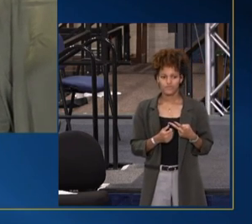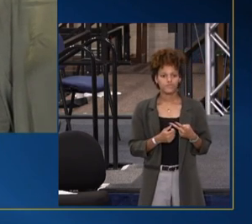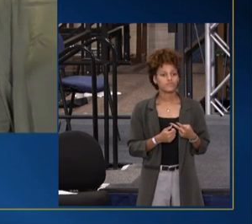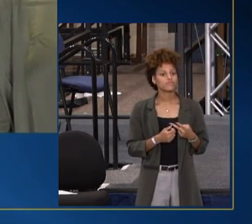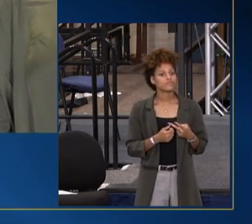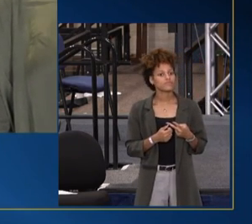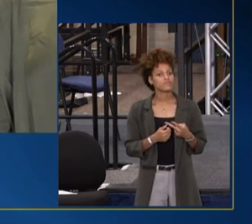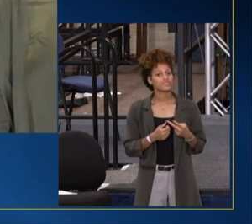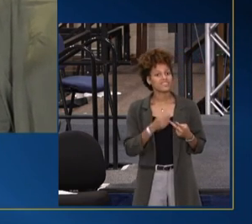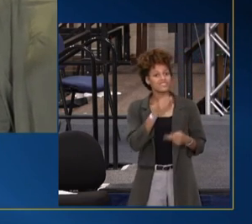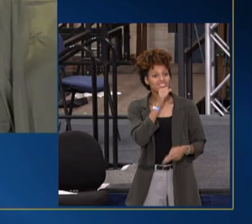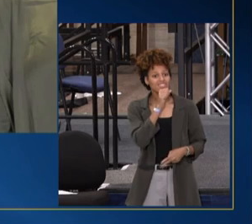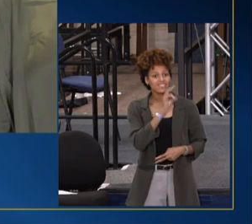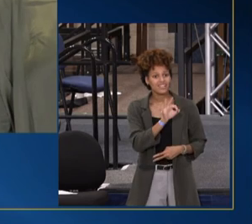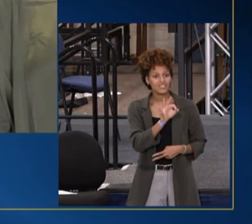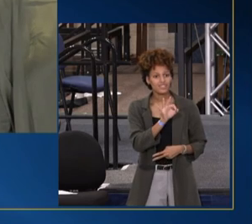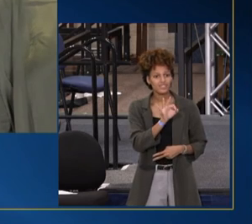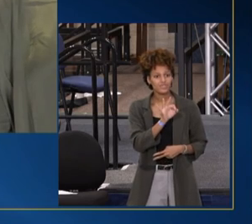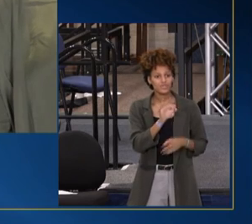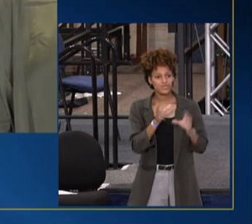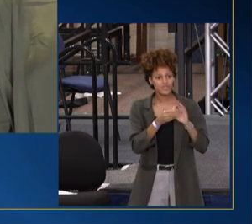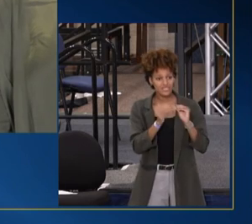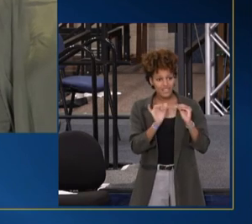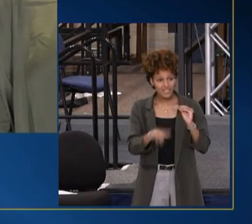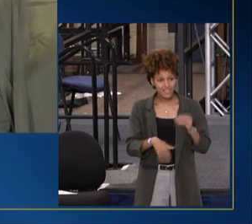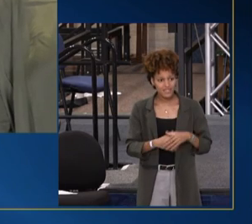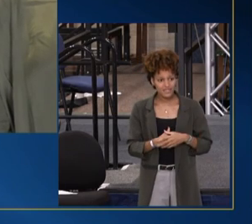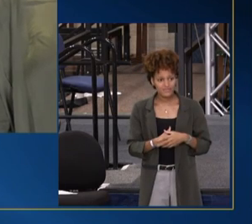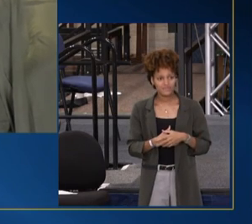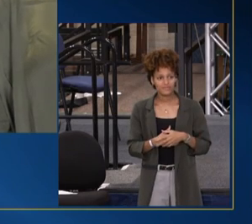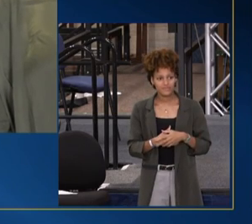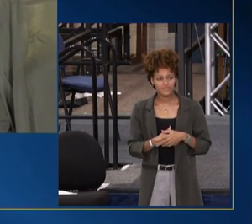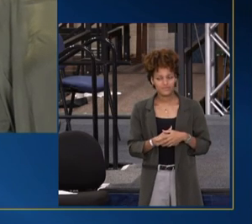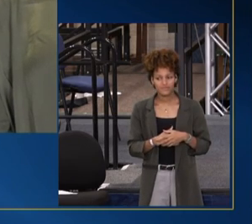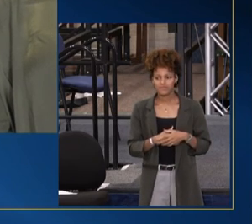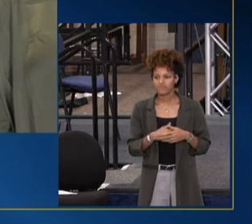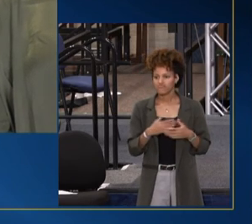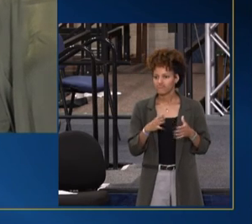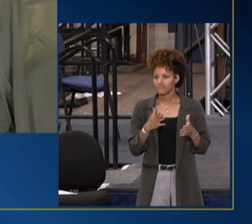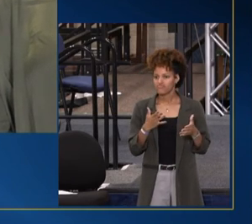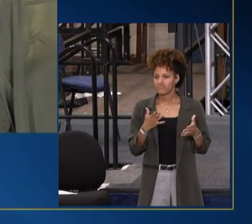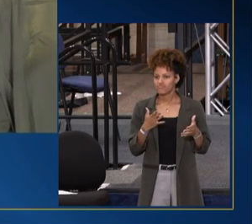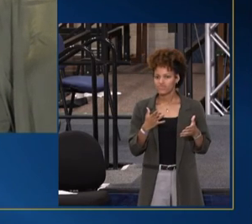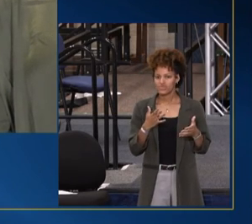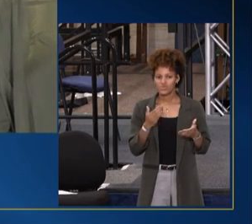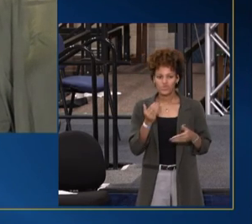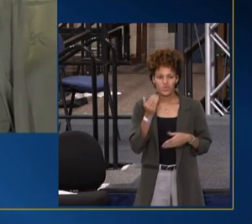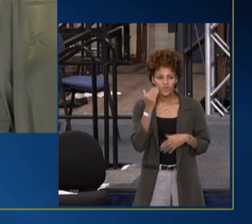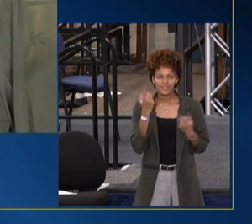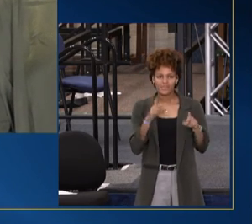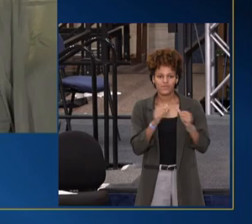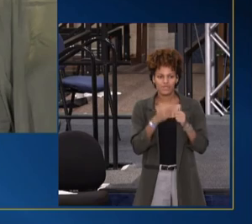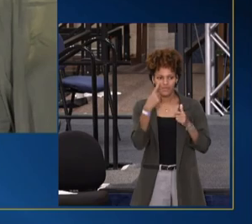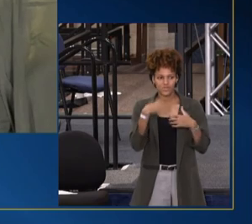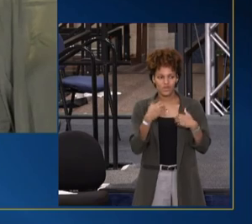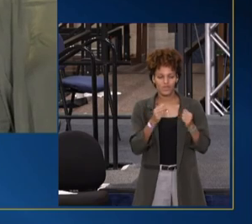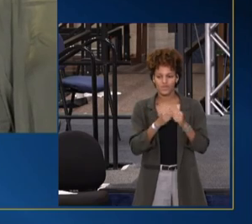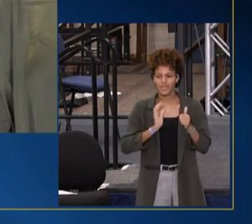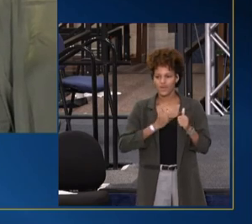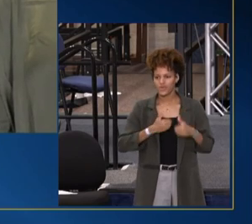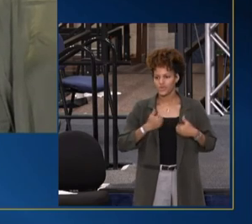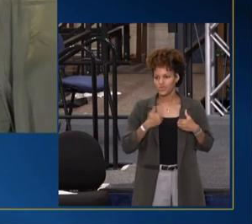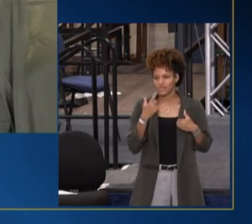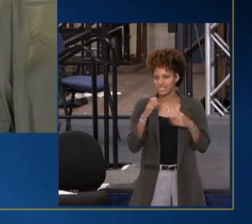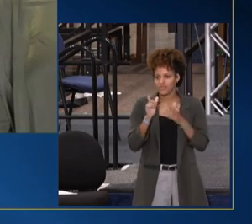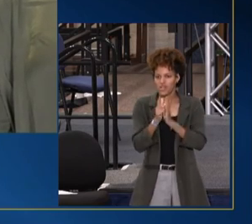And for a 9-year-old to be able to have to say that, I think that's enough to say what's happening with the mental health of our youth because of